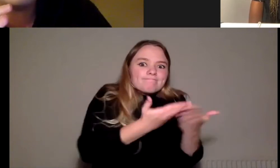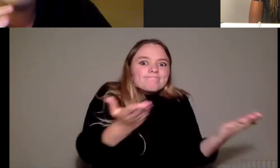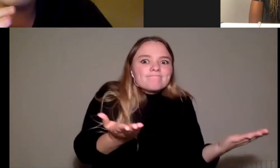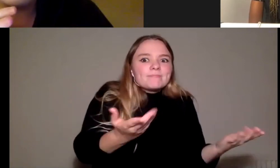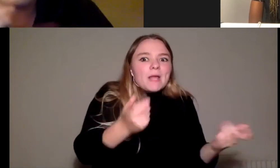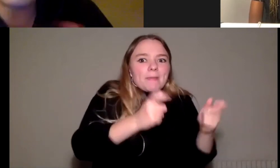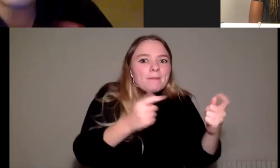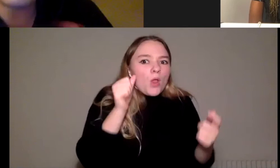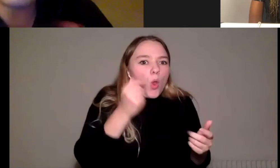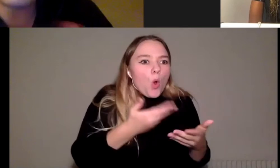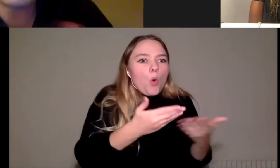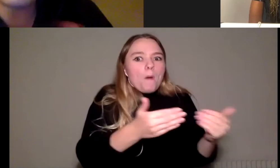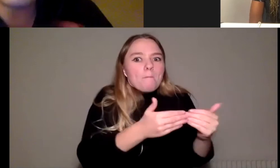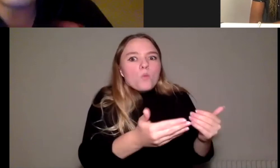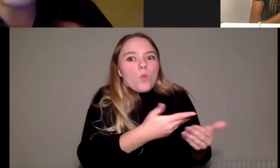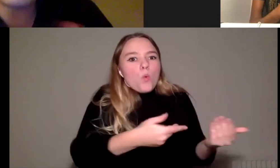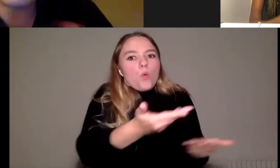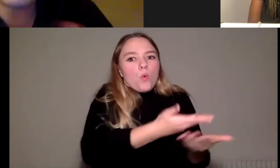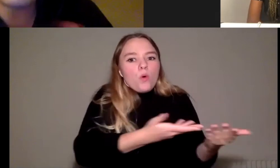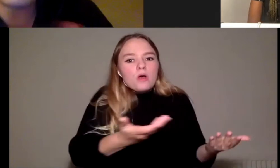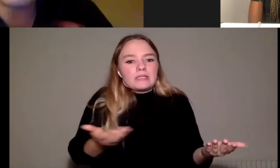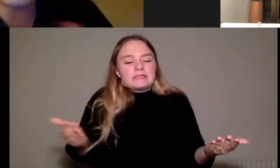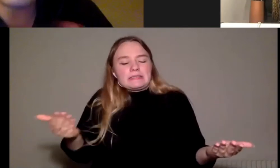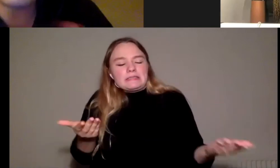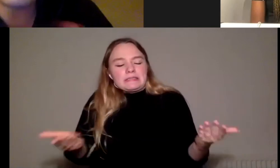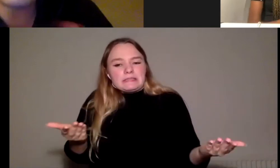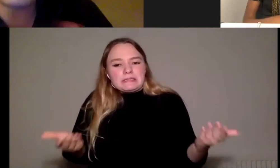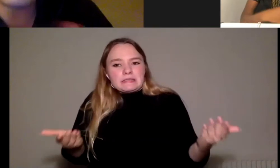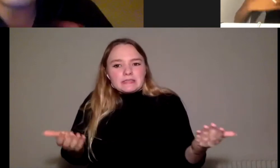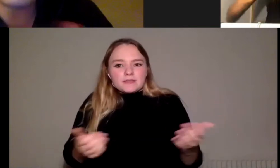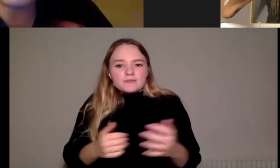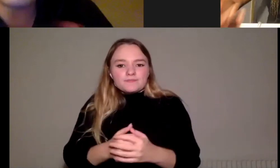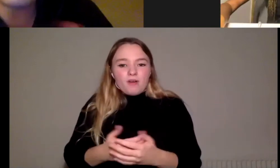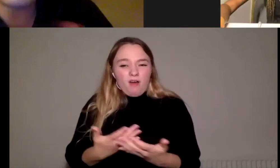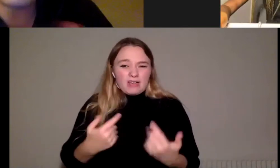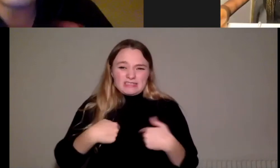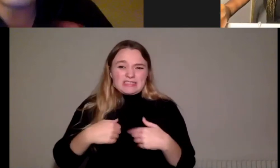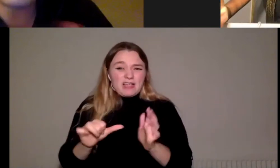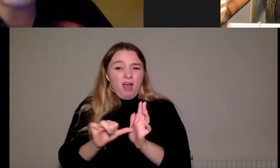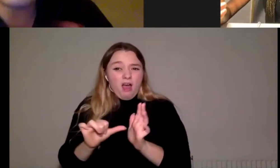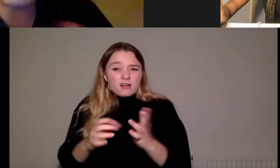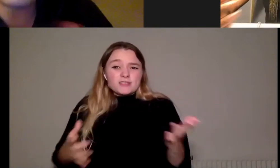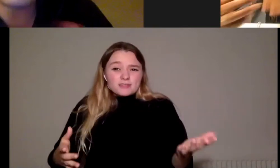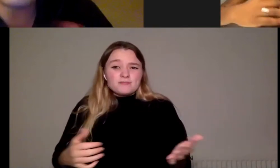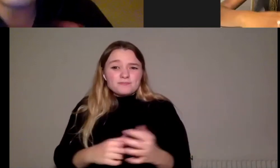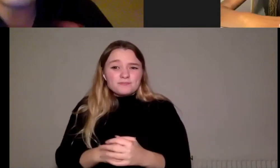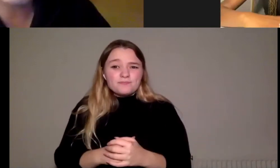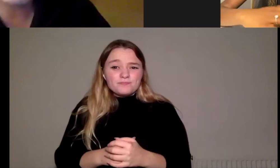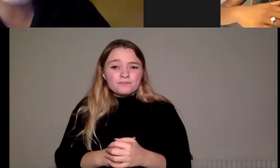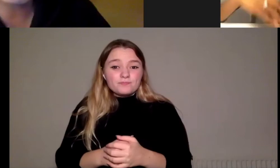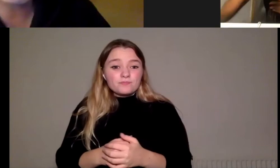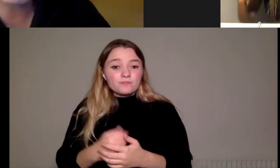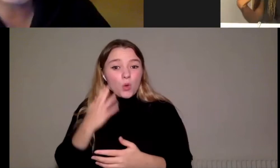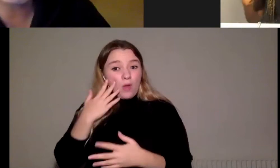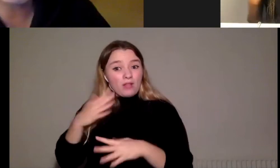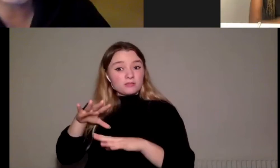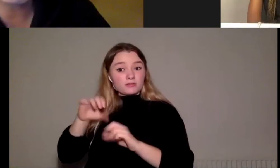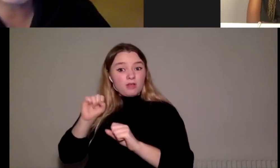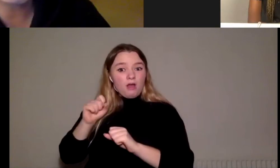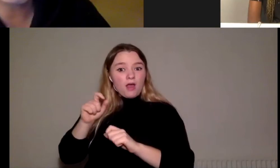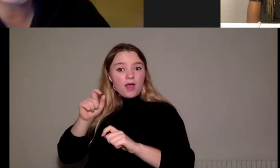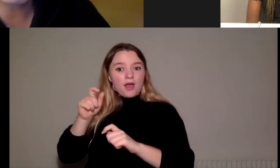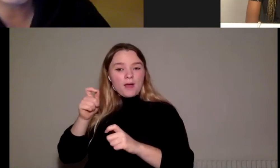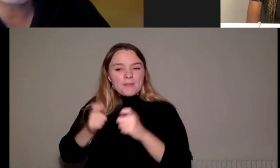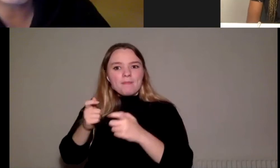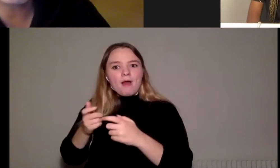And yeah, that must be. It is really hard, because from the beginning, so many people